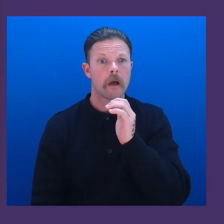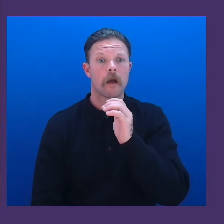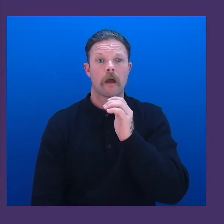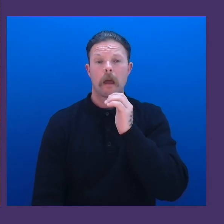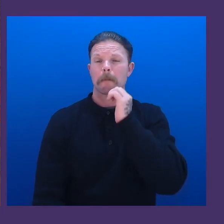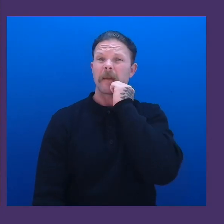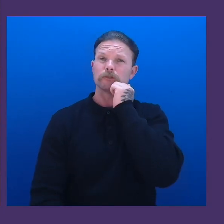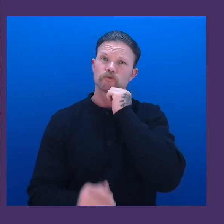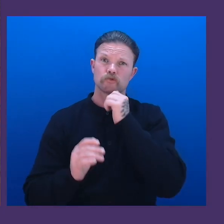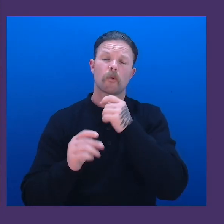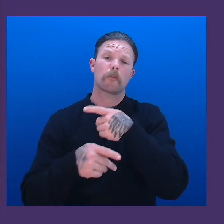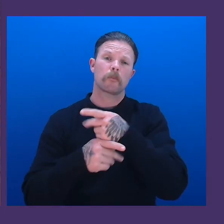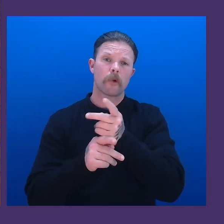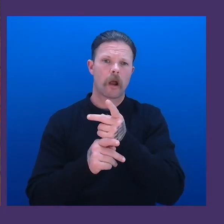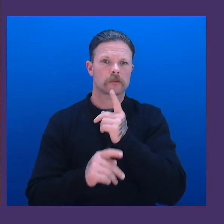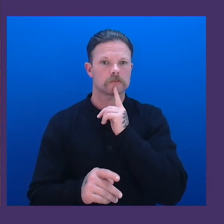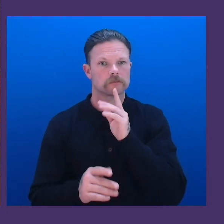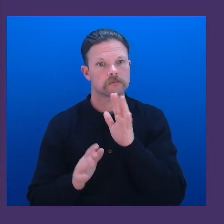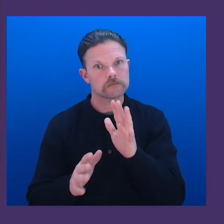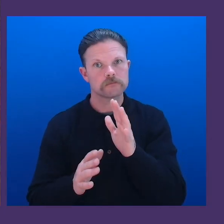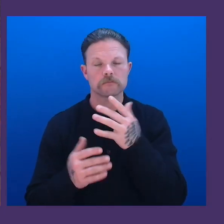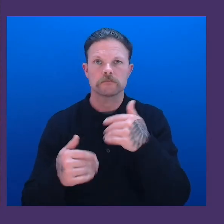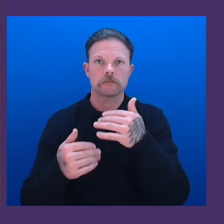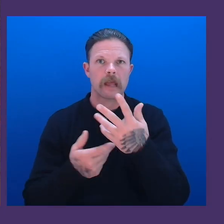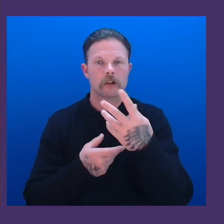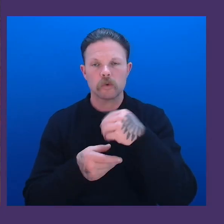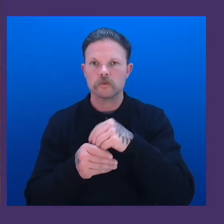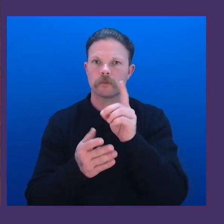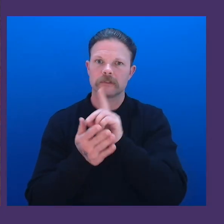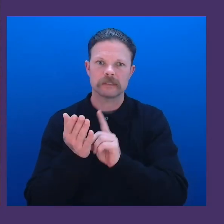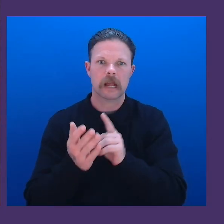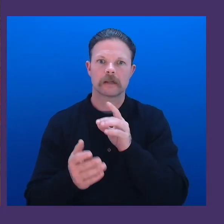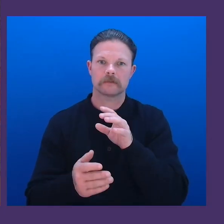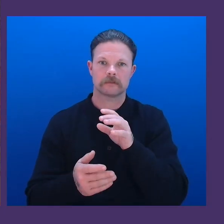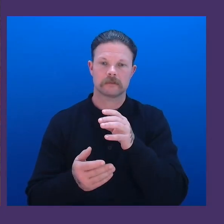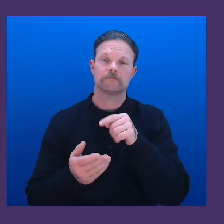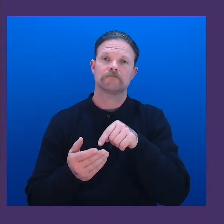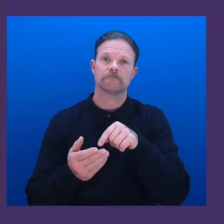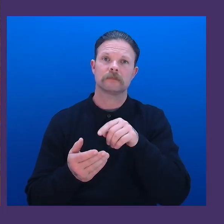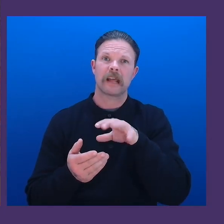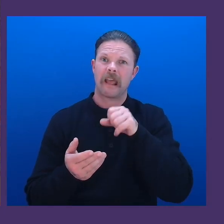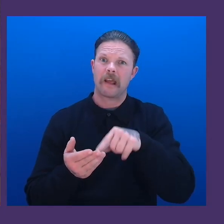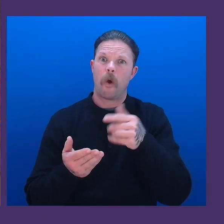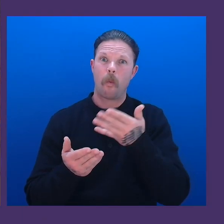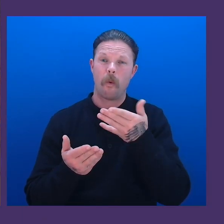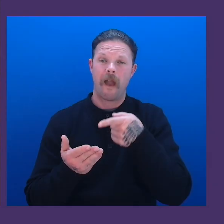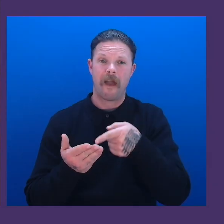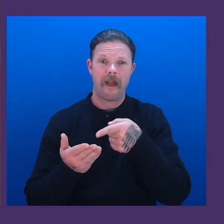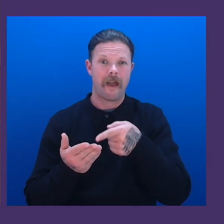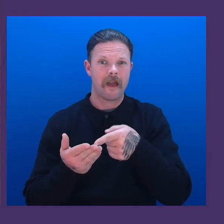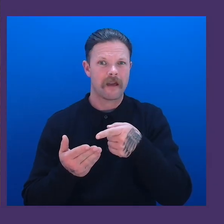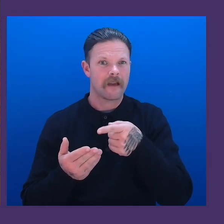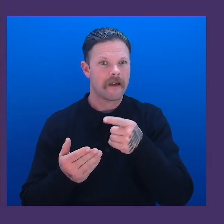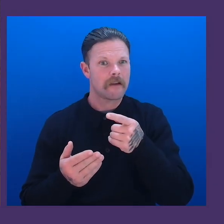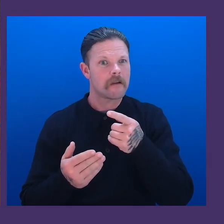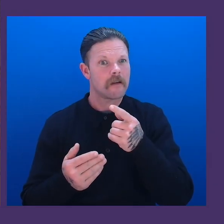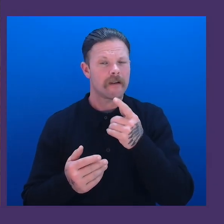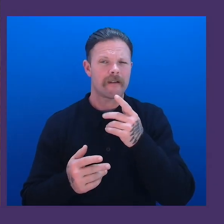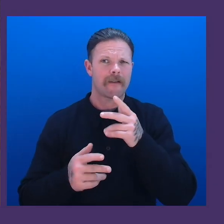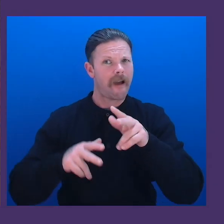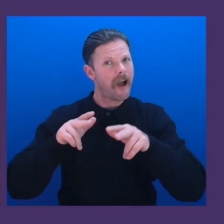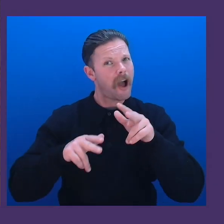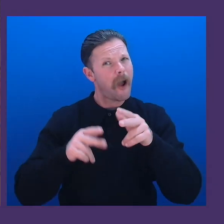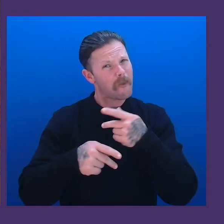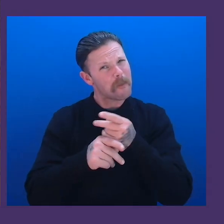inclusive design. By taking what's, to be fair, a fairly awkward product to use and making it more